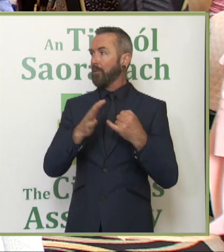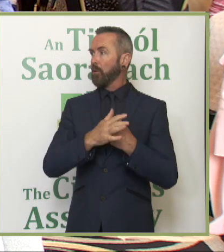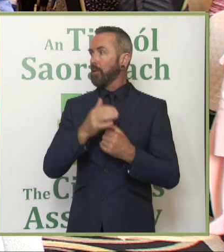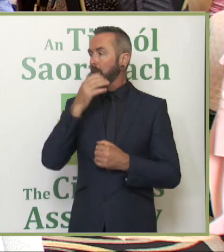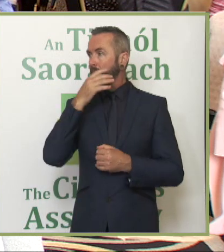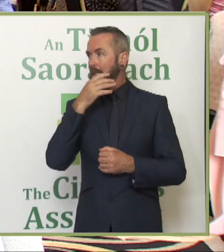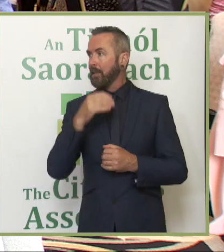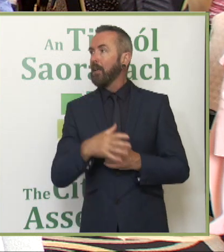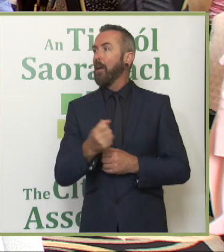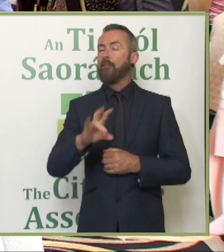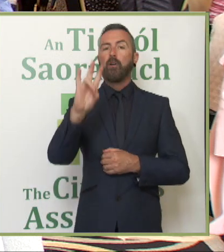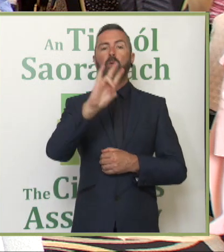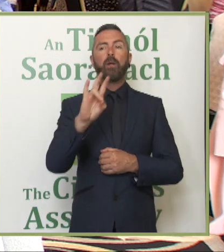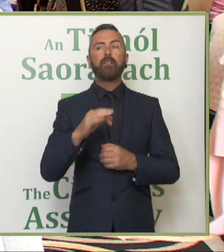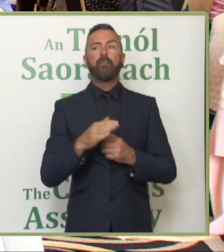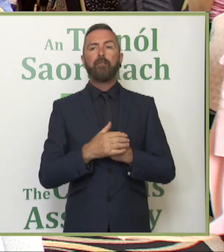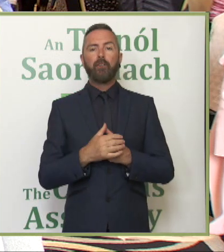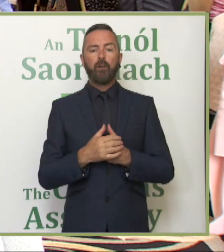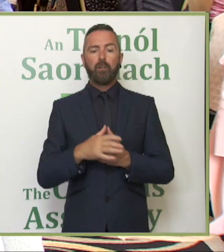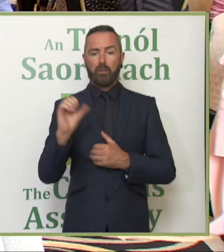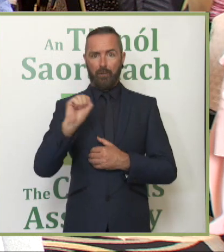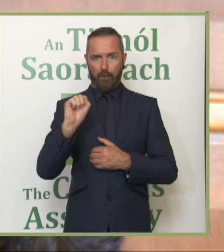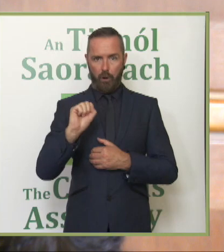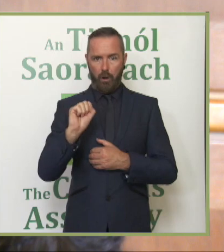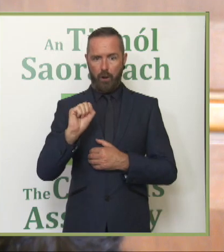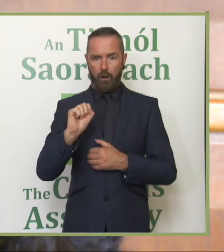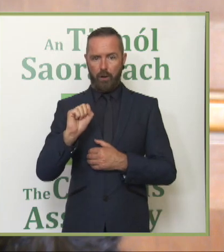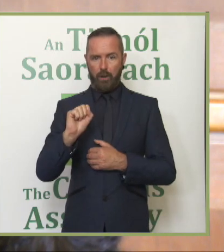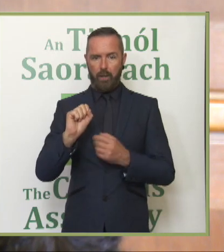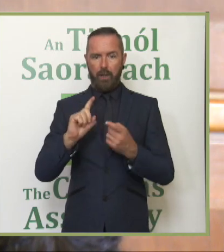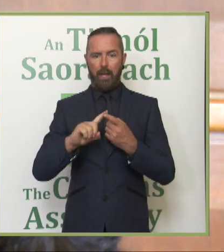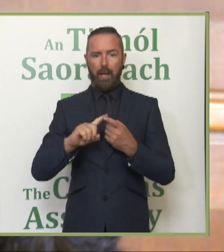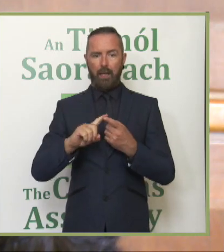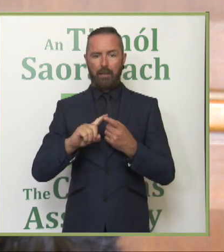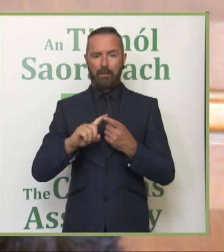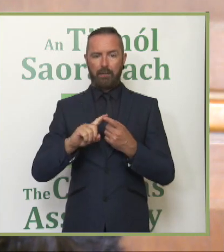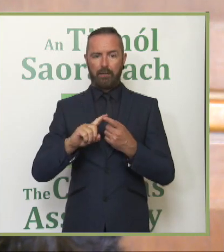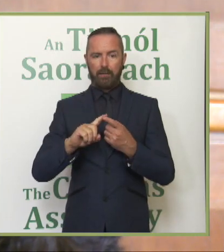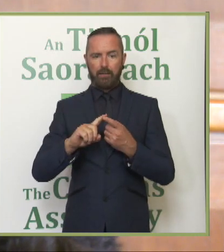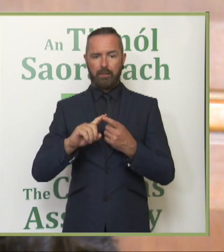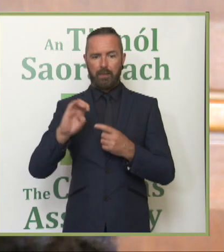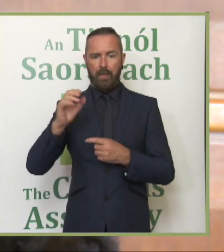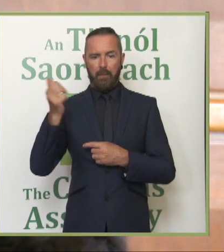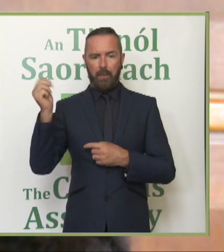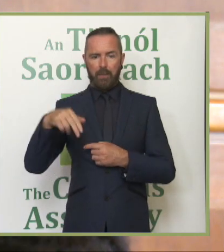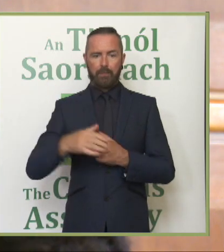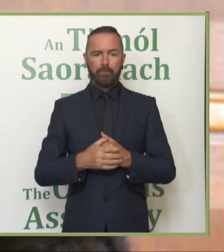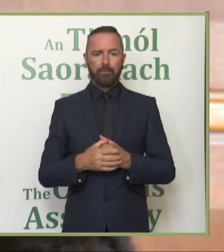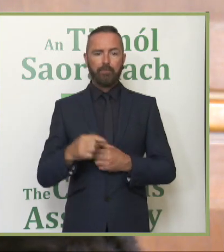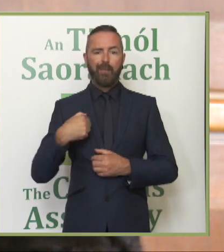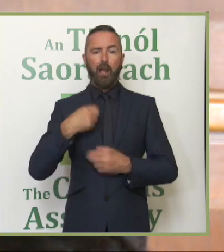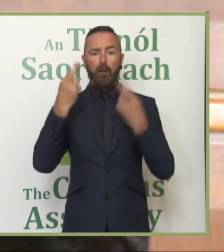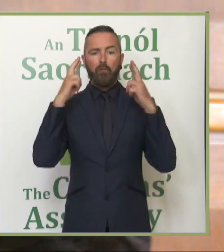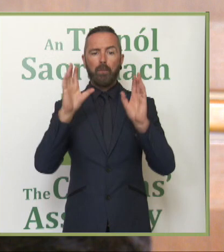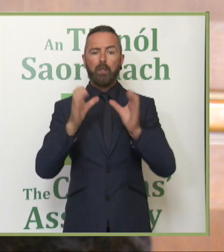Hello, this is a question for Ms. Schwan and Mr. Eamon. I represent a group of people